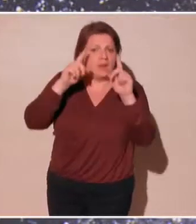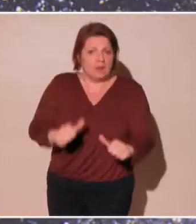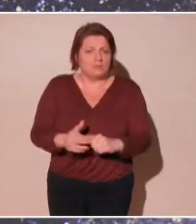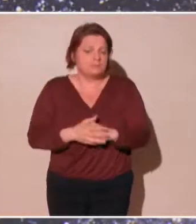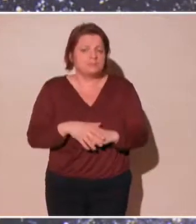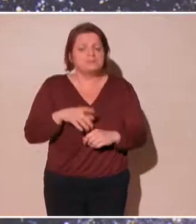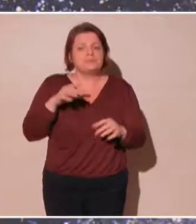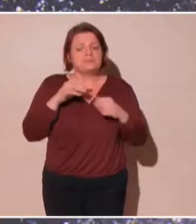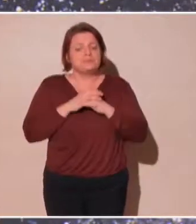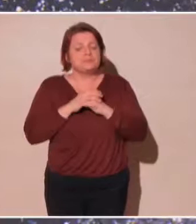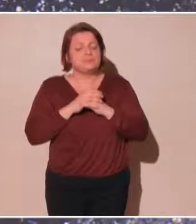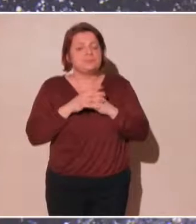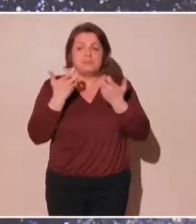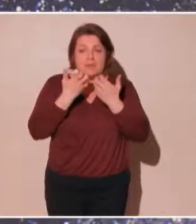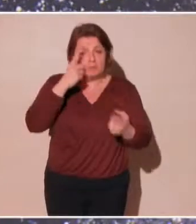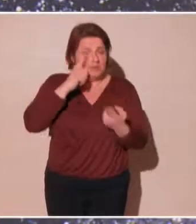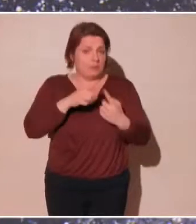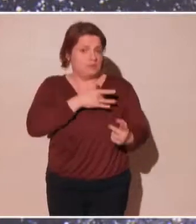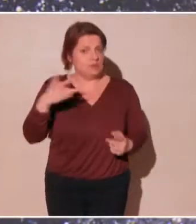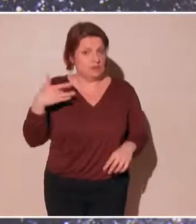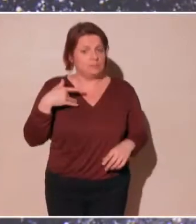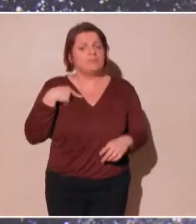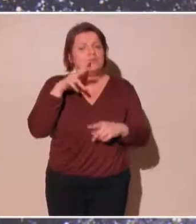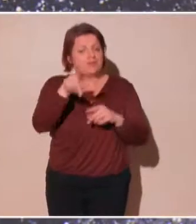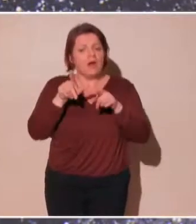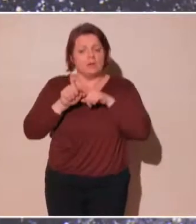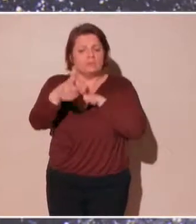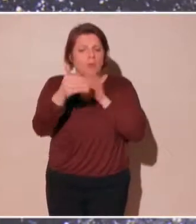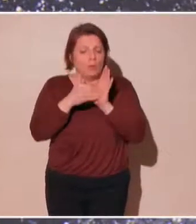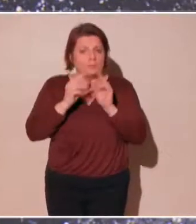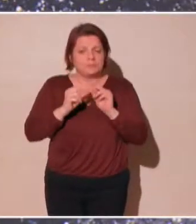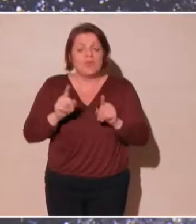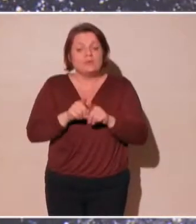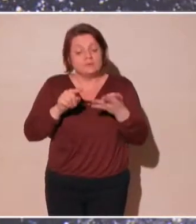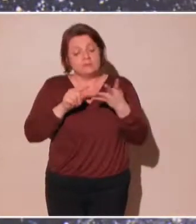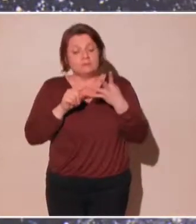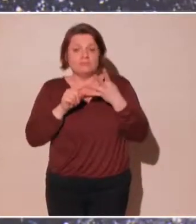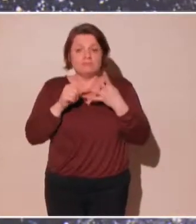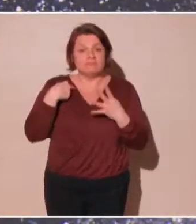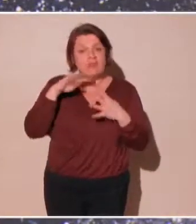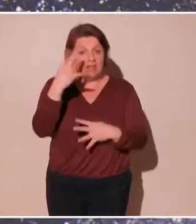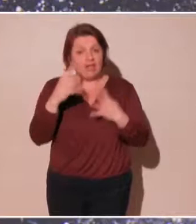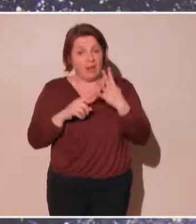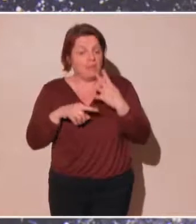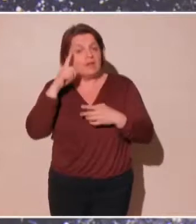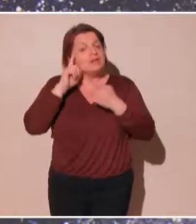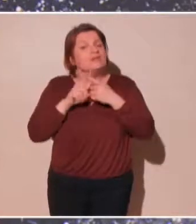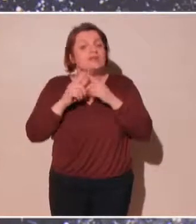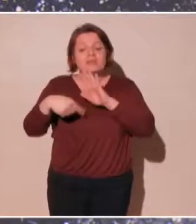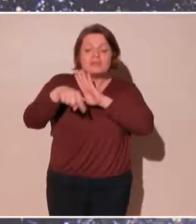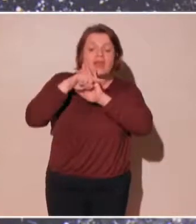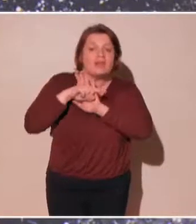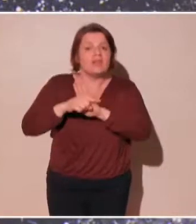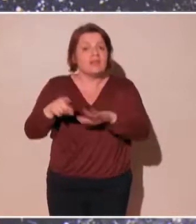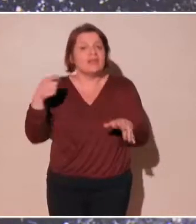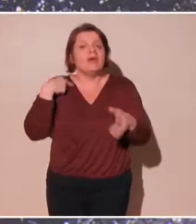on as competitive as possible. And fourthly, we've also got to think of this subject from a political